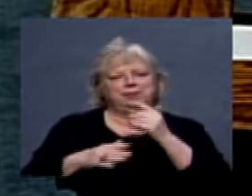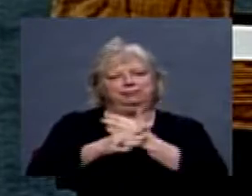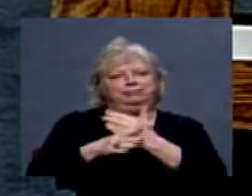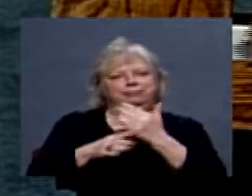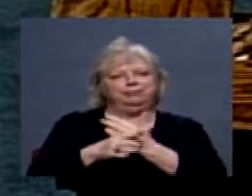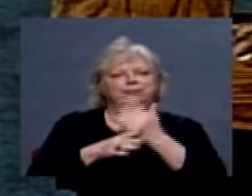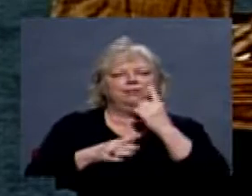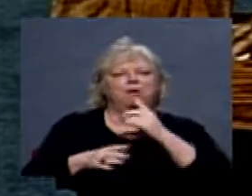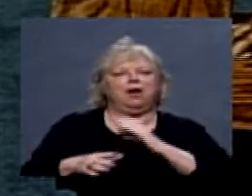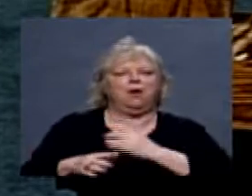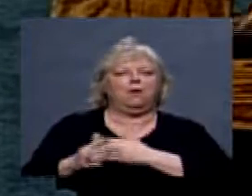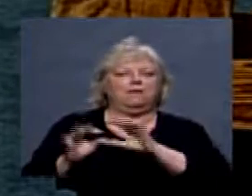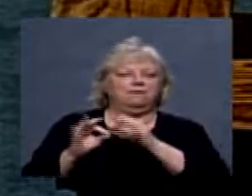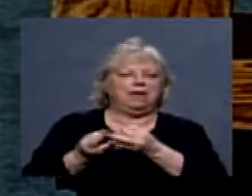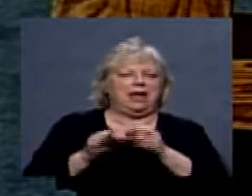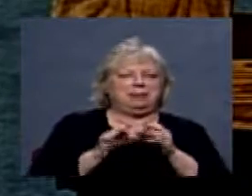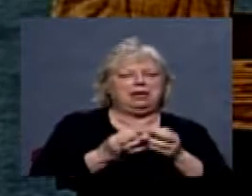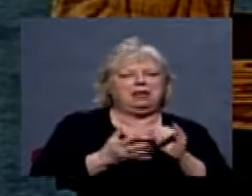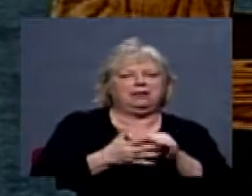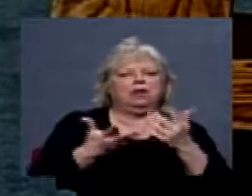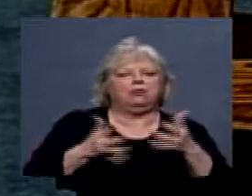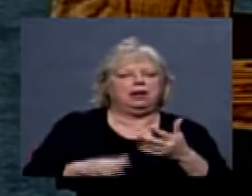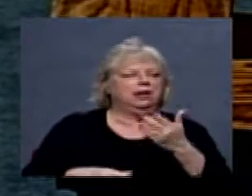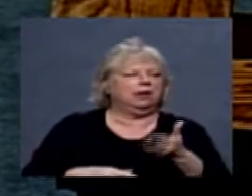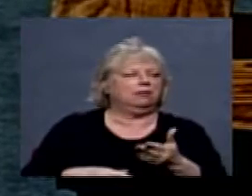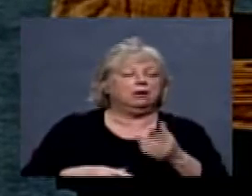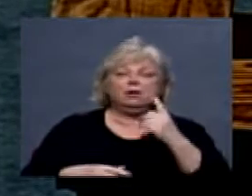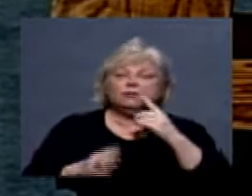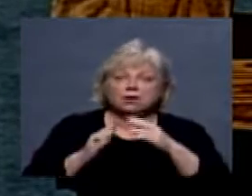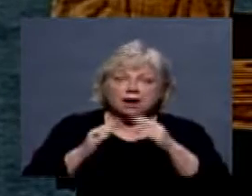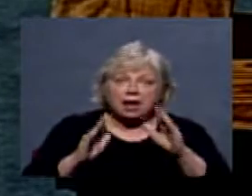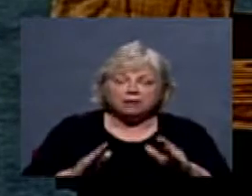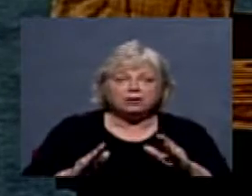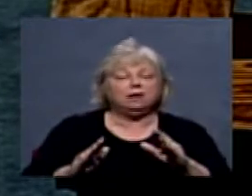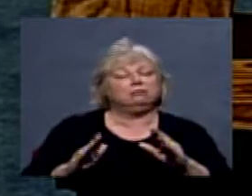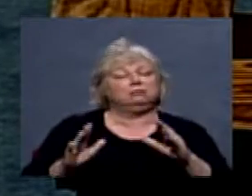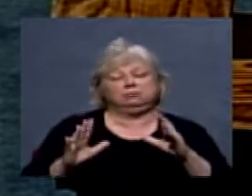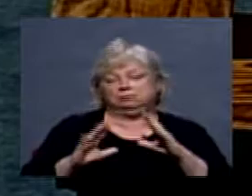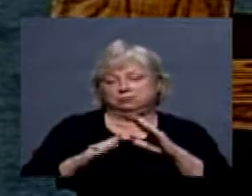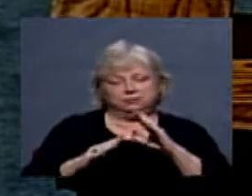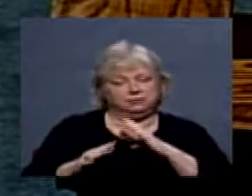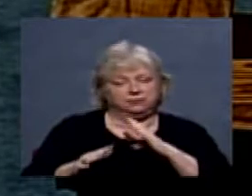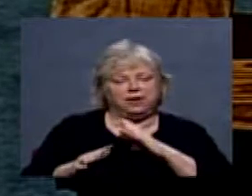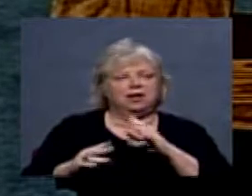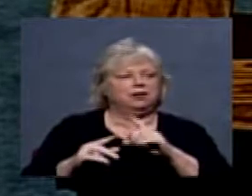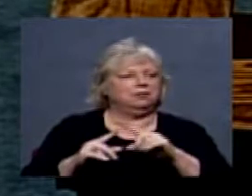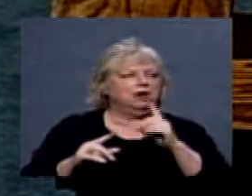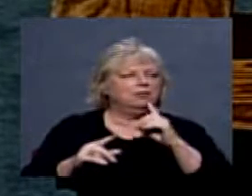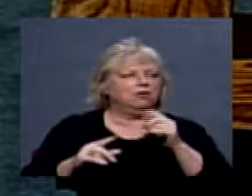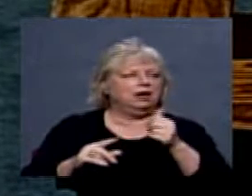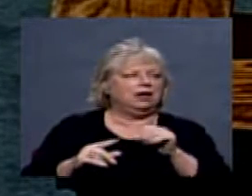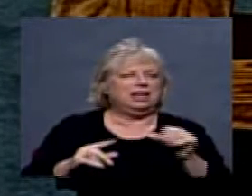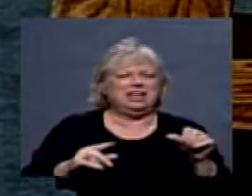our families that are already there. For housing, it was all for housing, but for